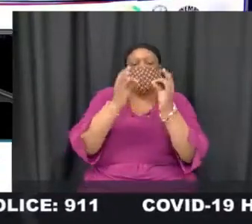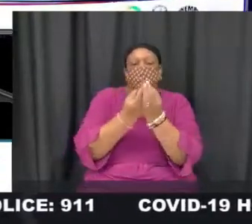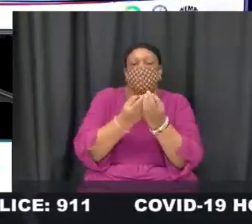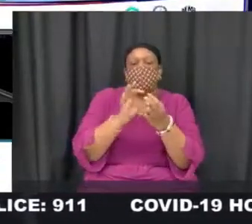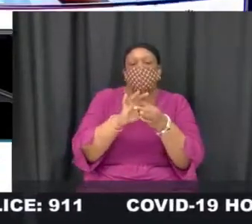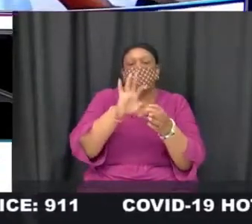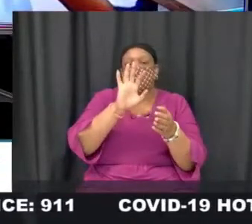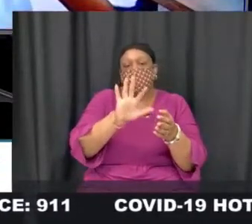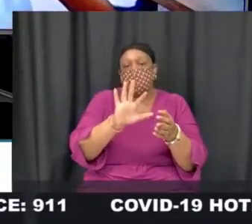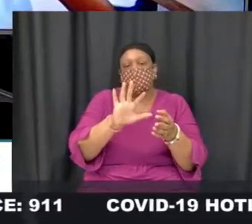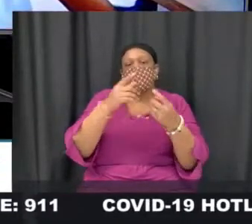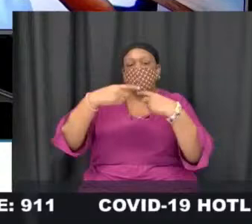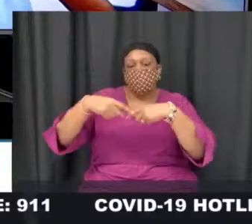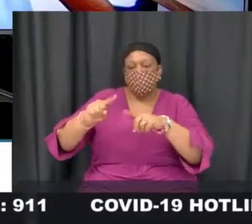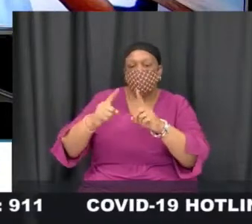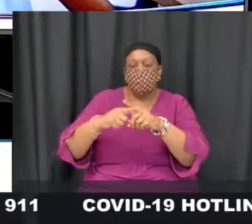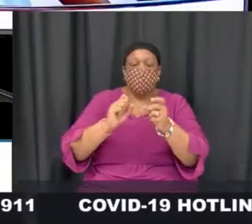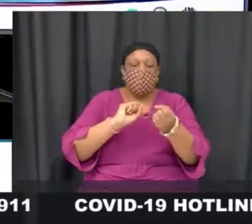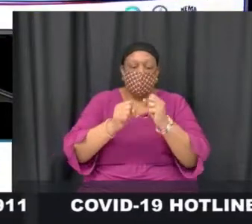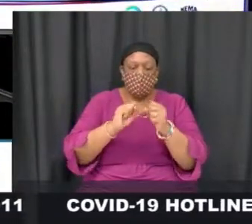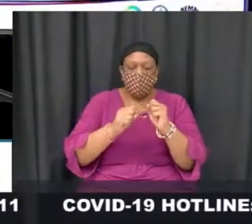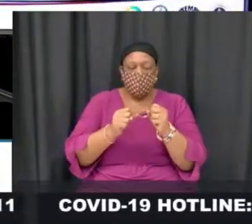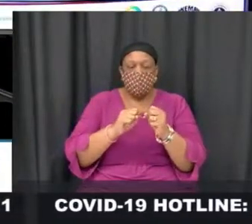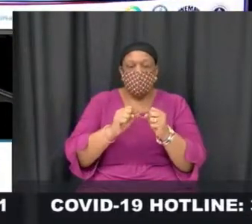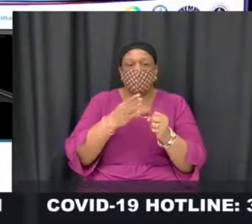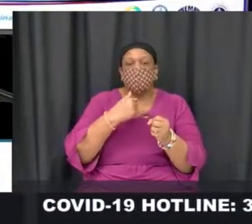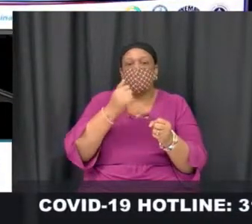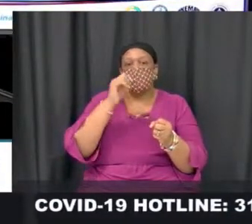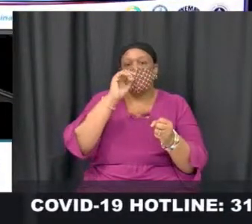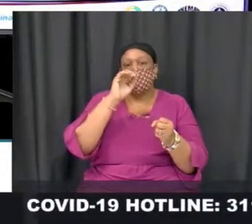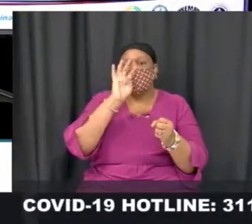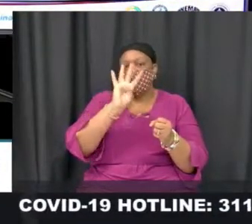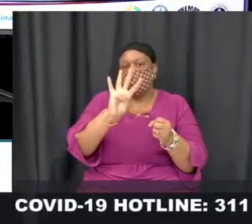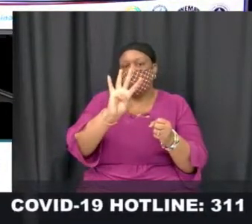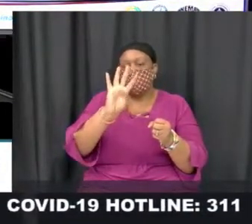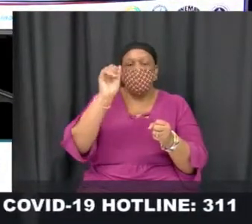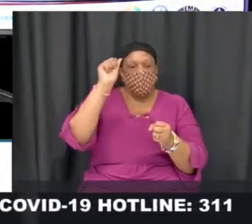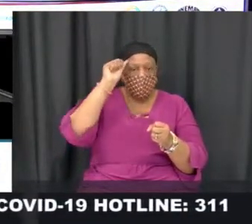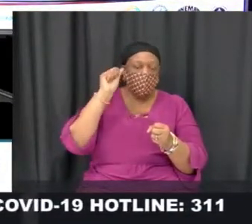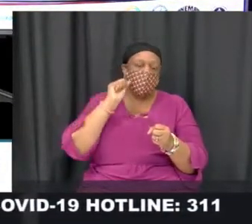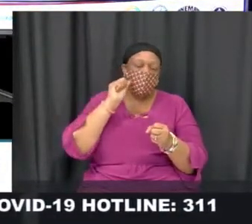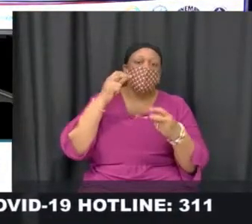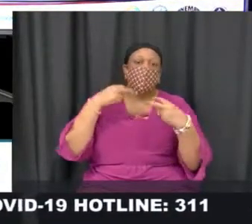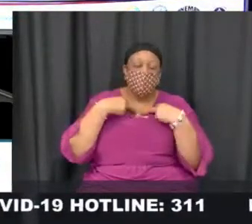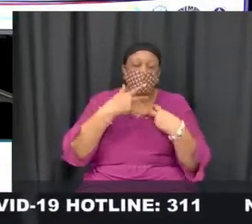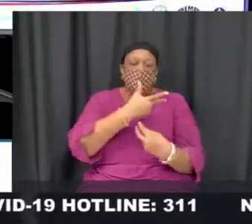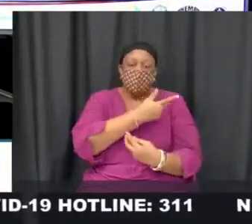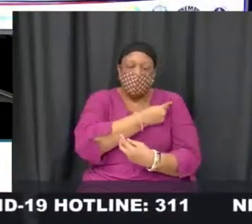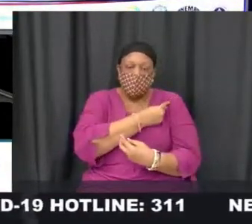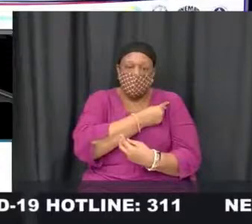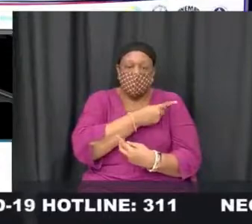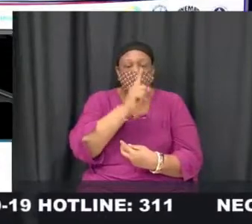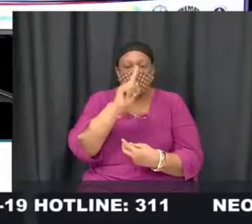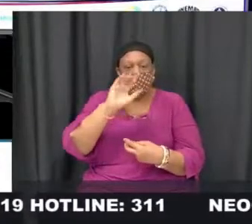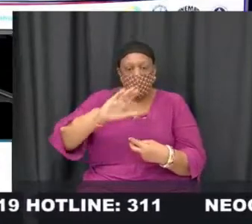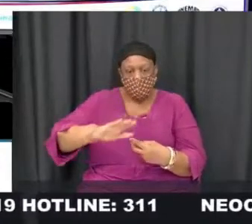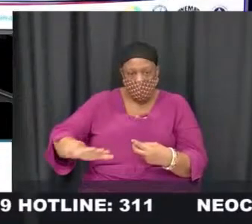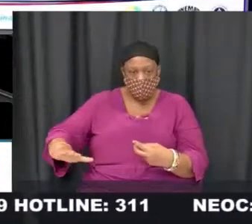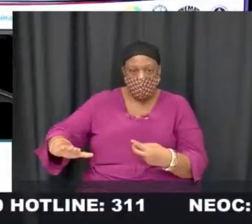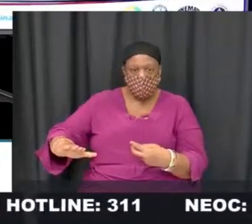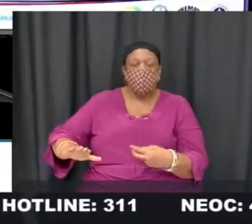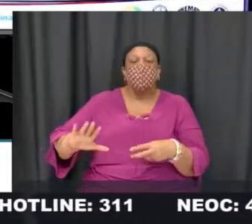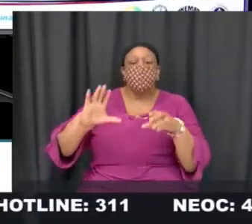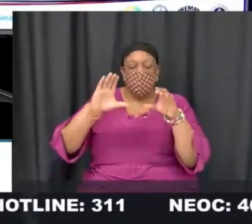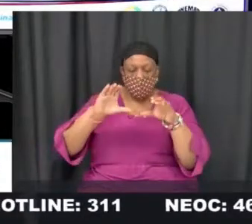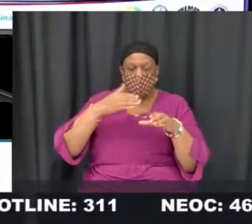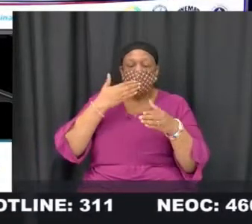who are vaccinated to ensure that they may not get infected. As it relates to the players, they're in a